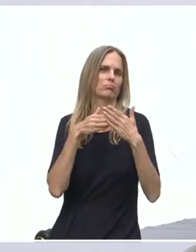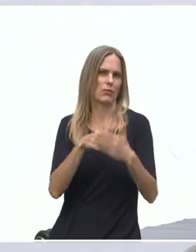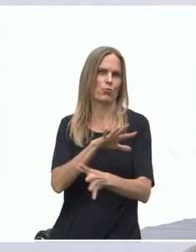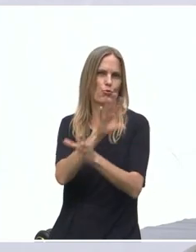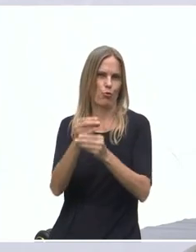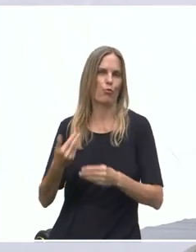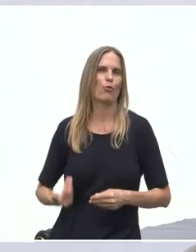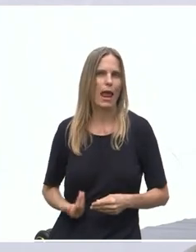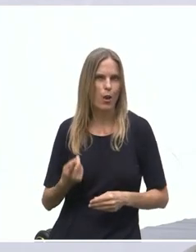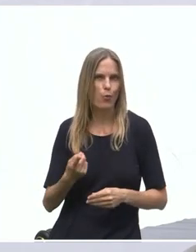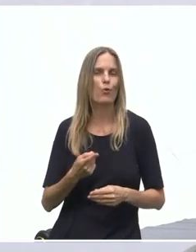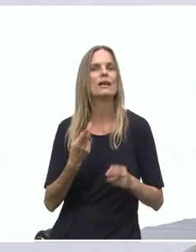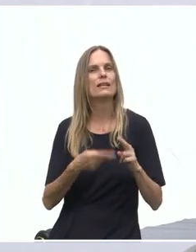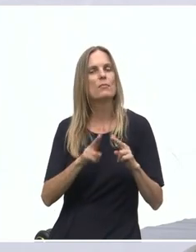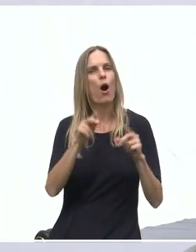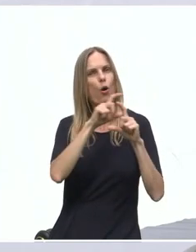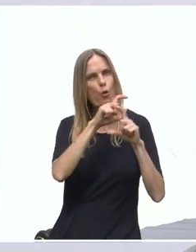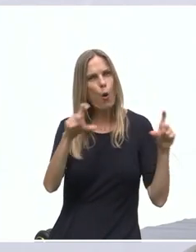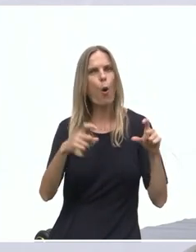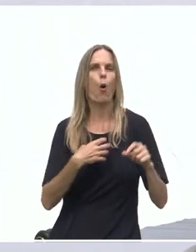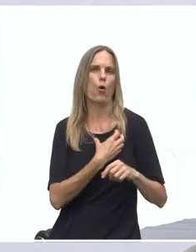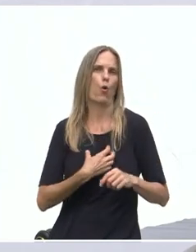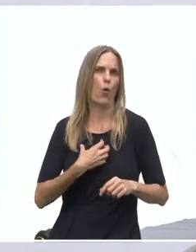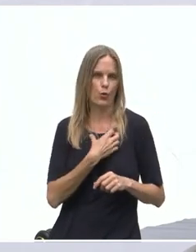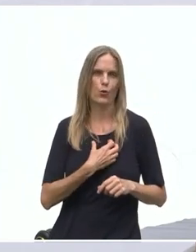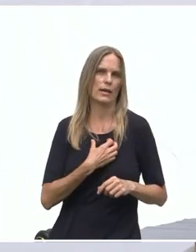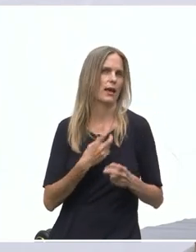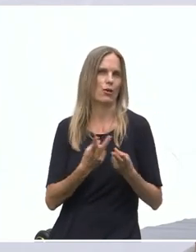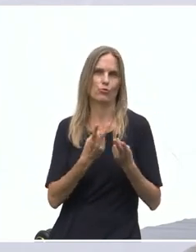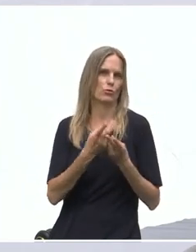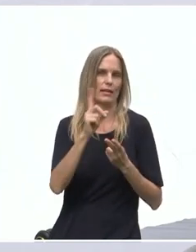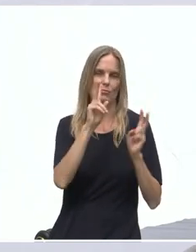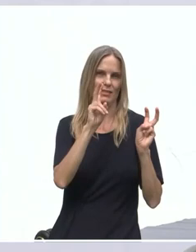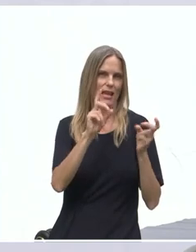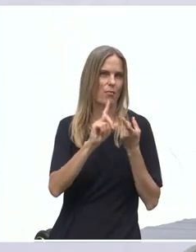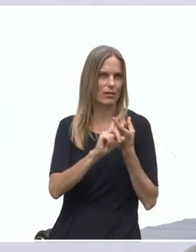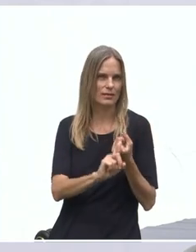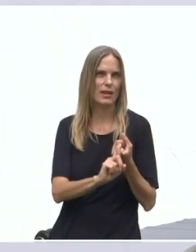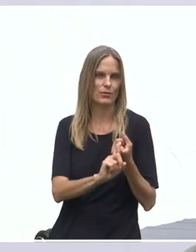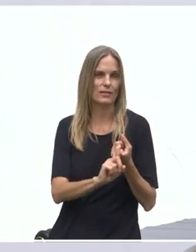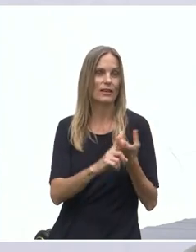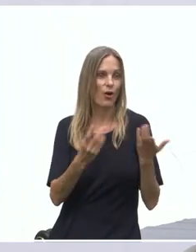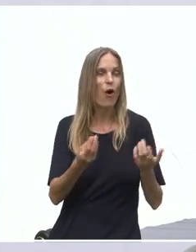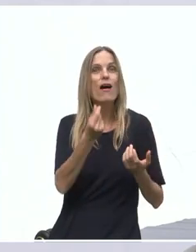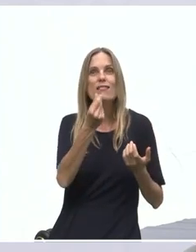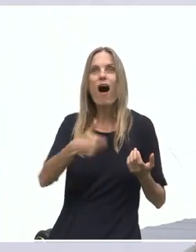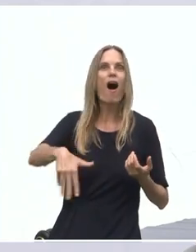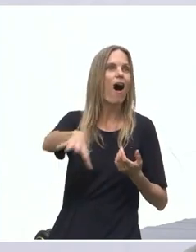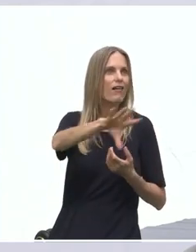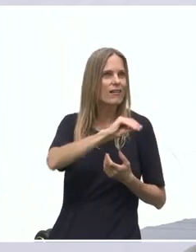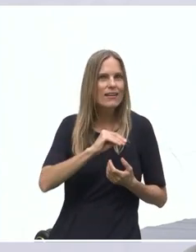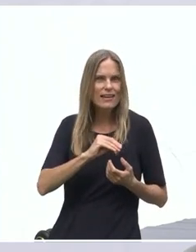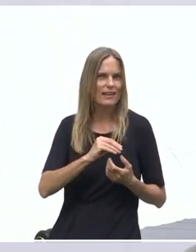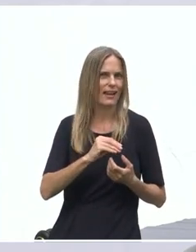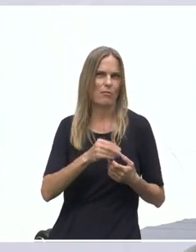did. So schools are crucial in these regards too. They don't have enough time for everything that they would need to